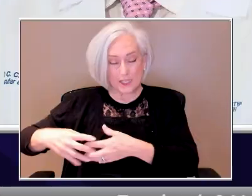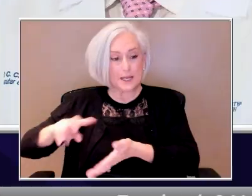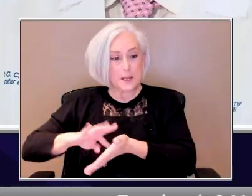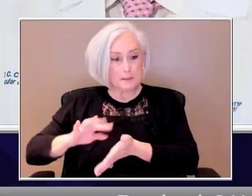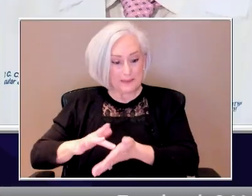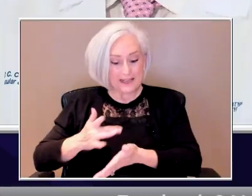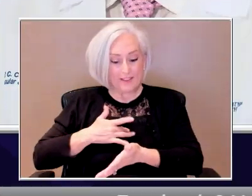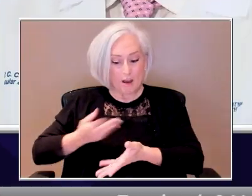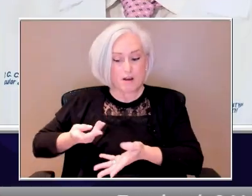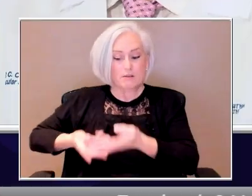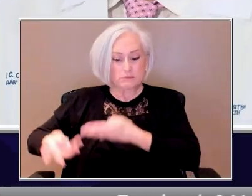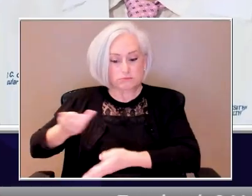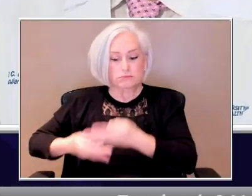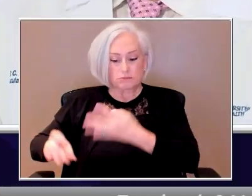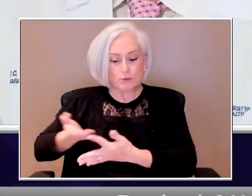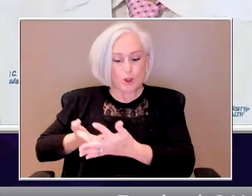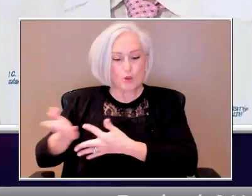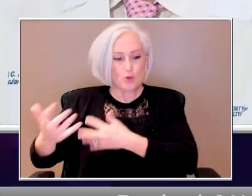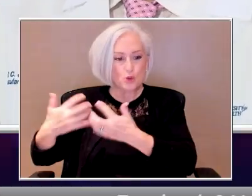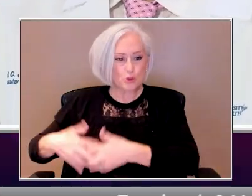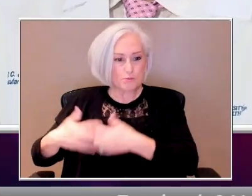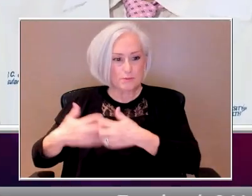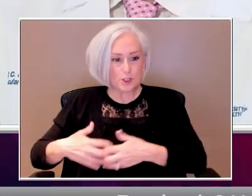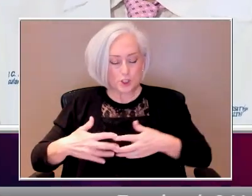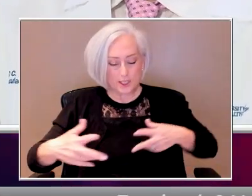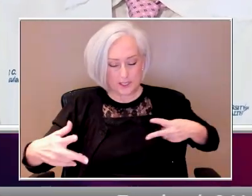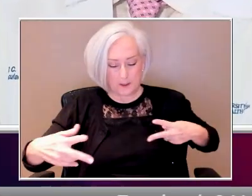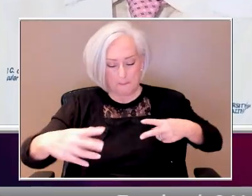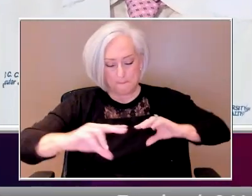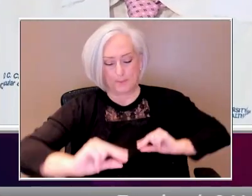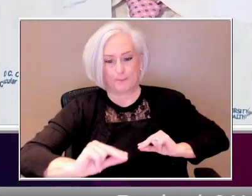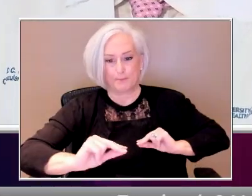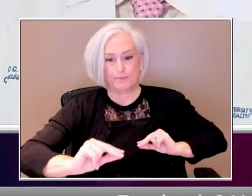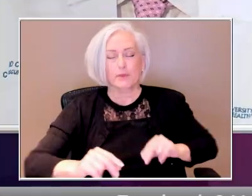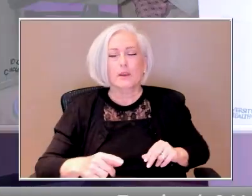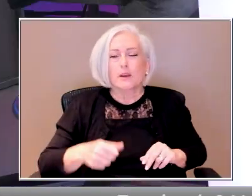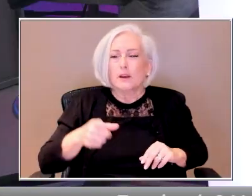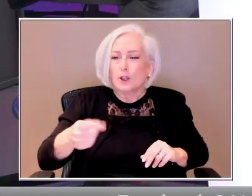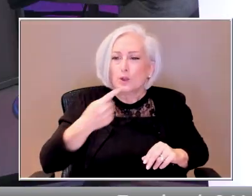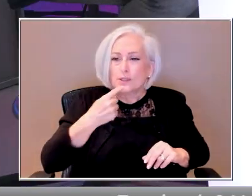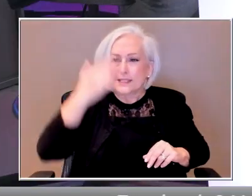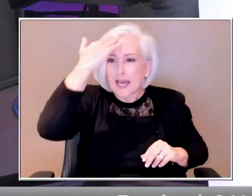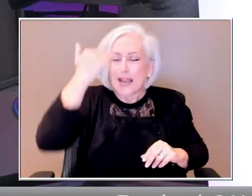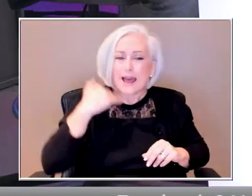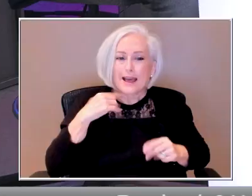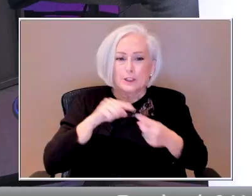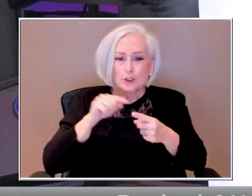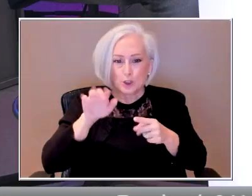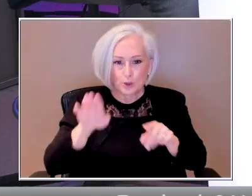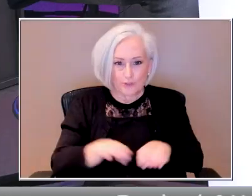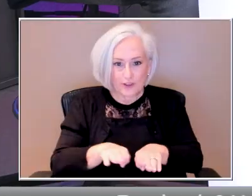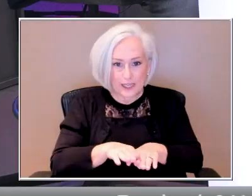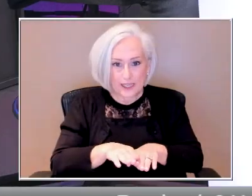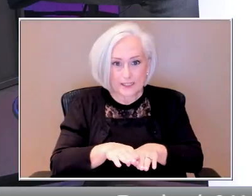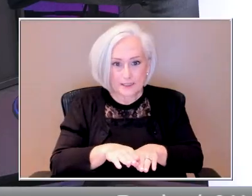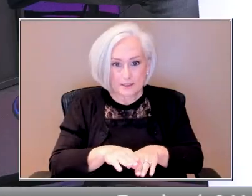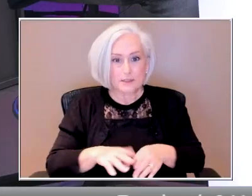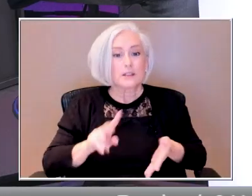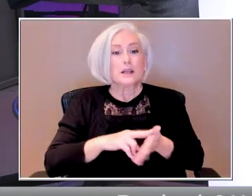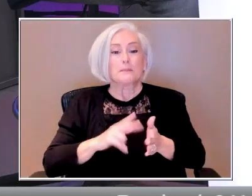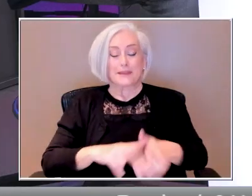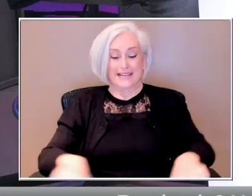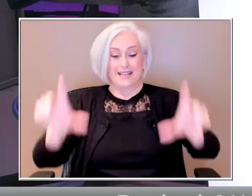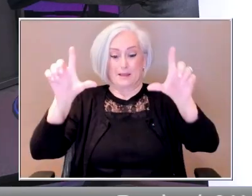of the screen and cannula. Sorry, when you say head to the feet, you mean which? So the head is at the bottom of the Bottom screen. of the screen. Okay, and we can put it up again.